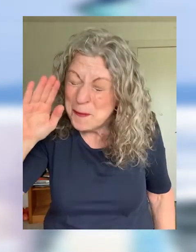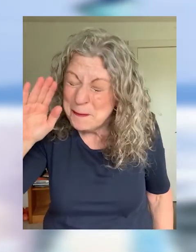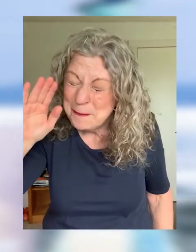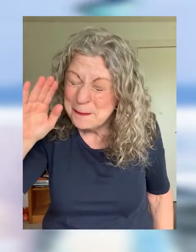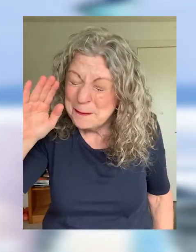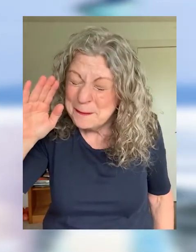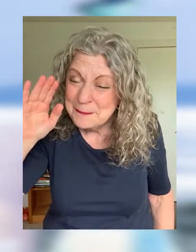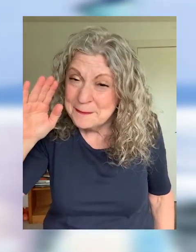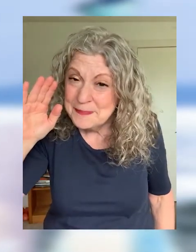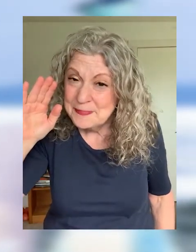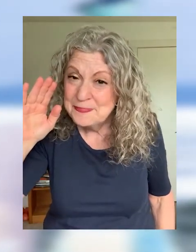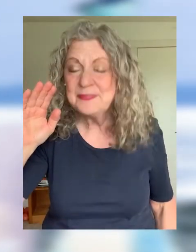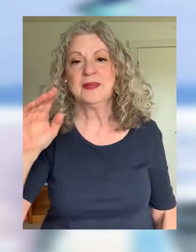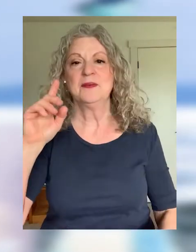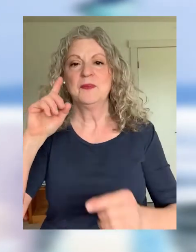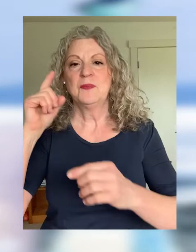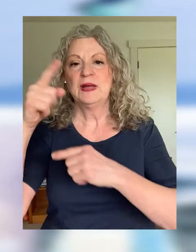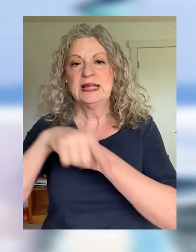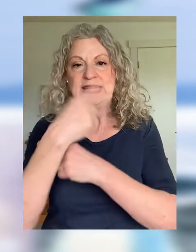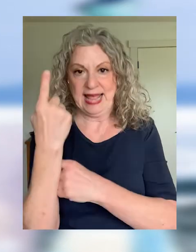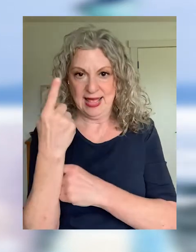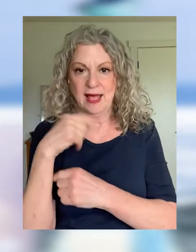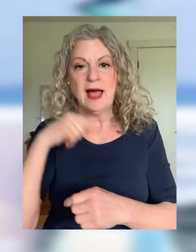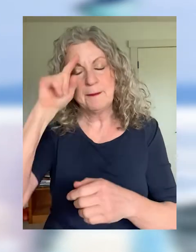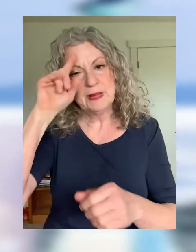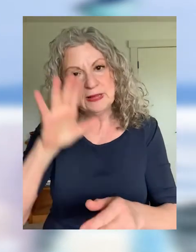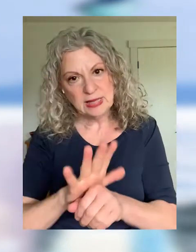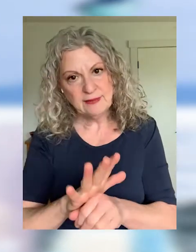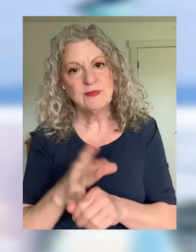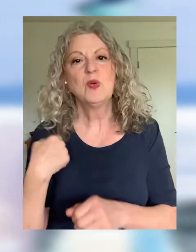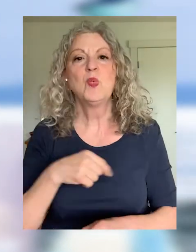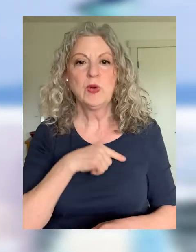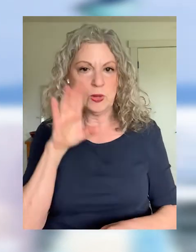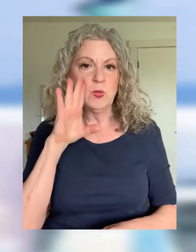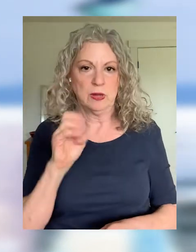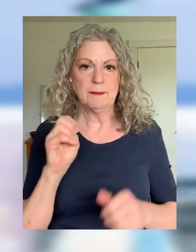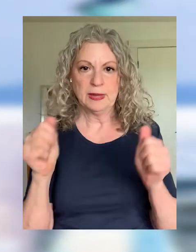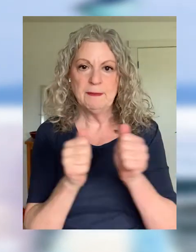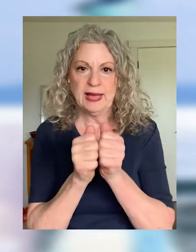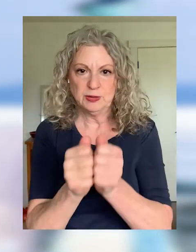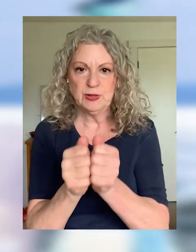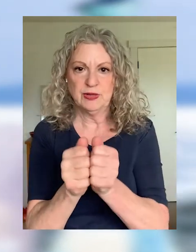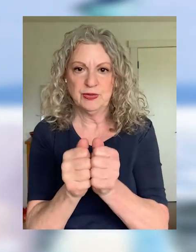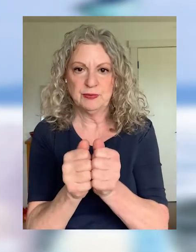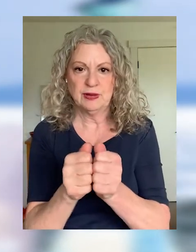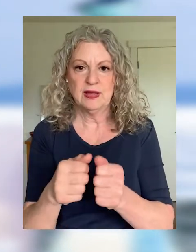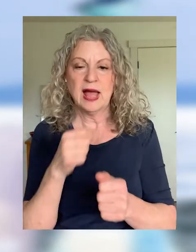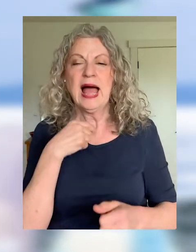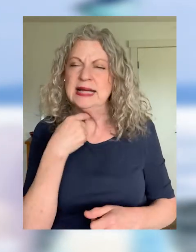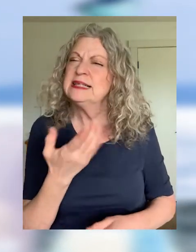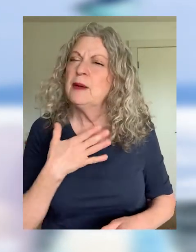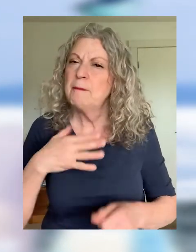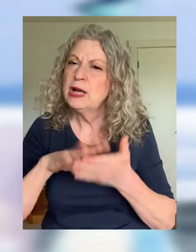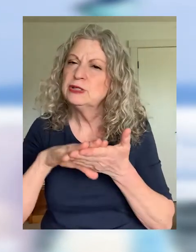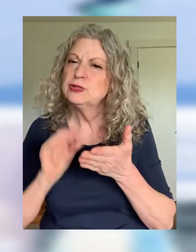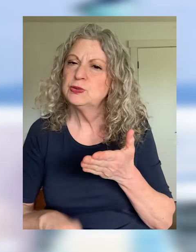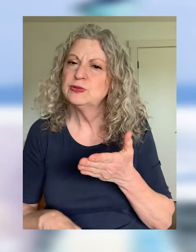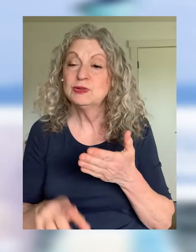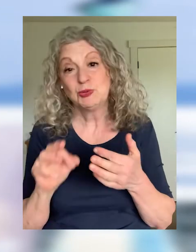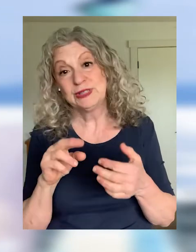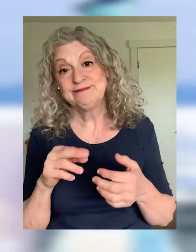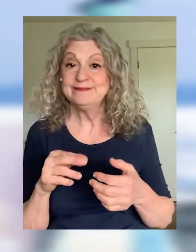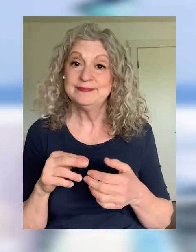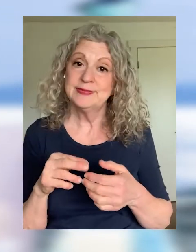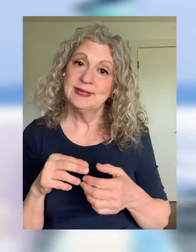hope. One day soon, I do believe that we will be back together. I reassure my students, or I try